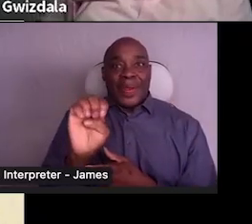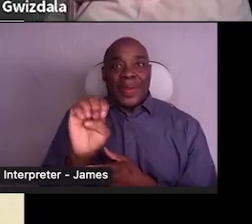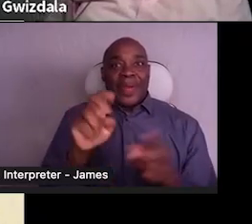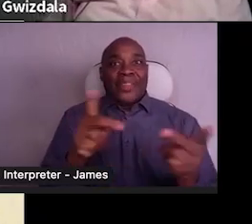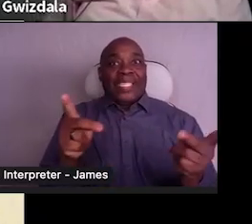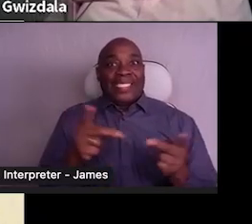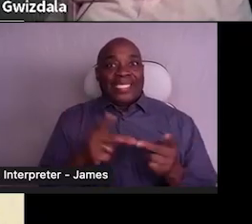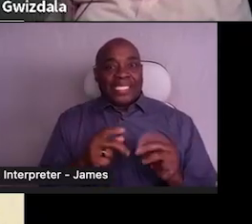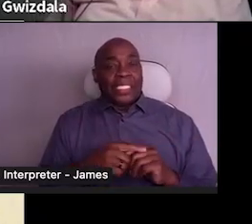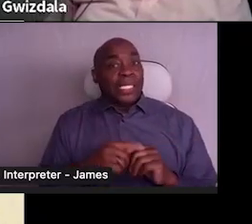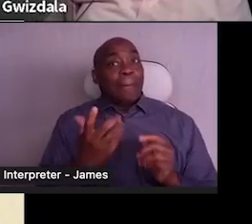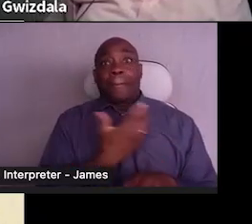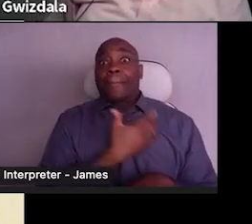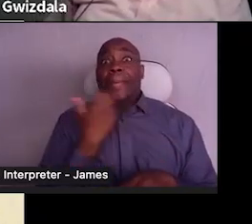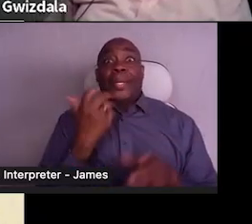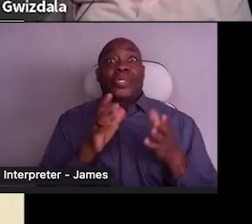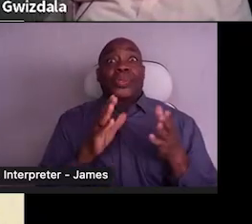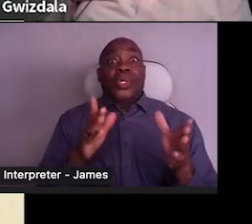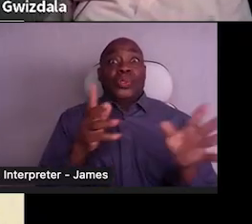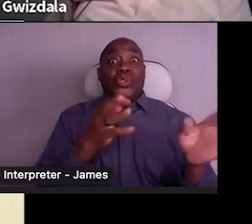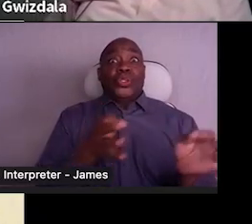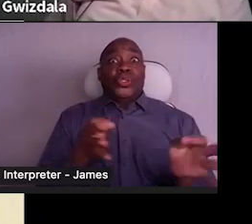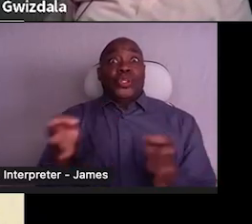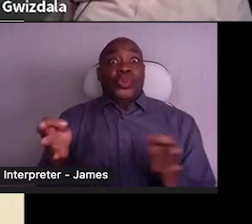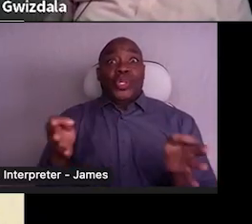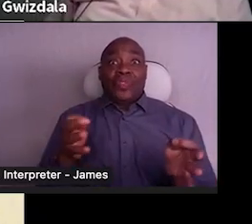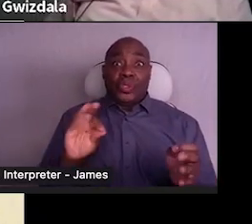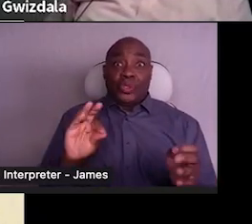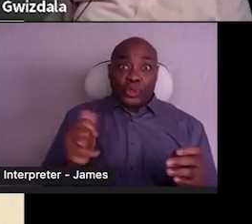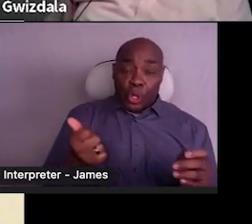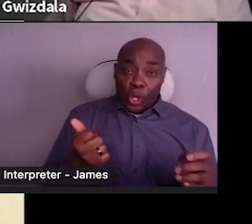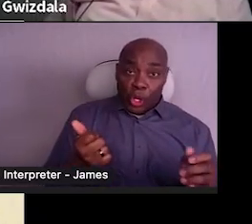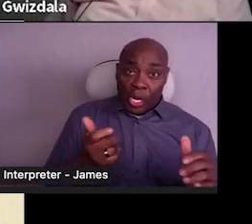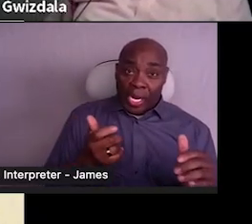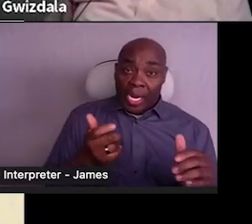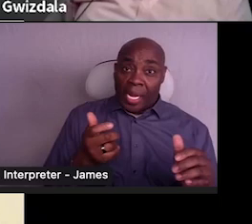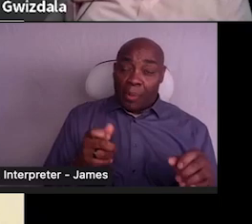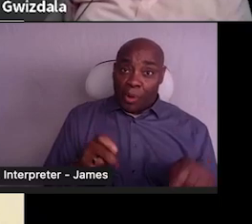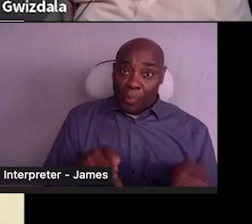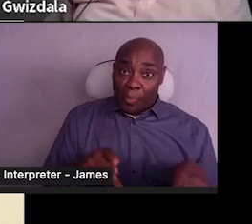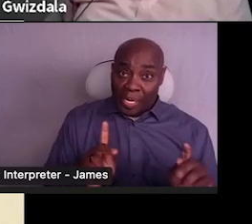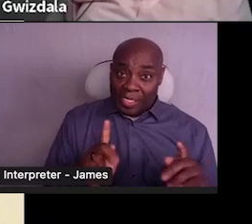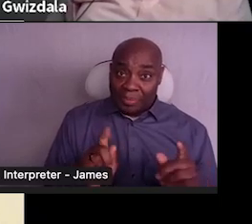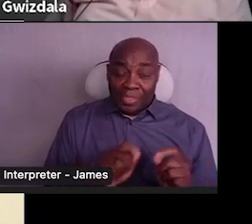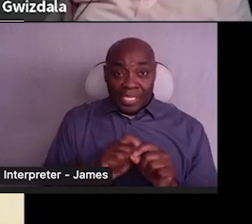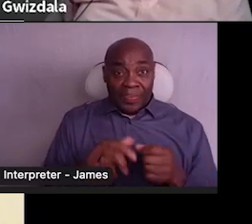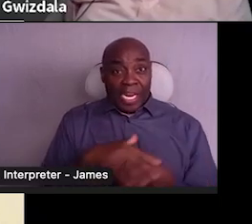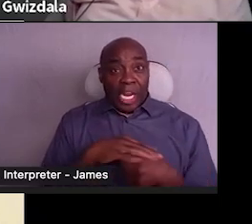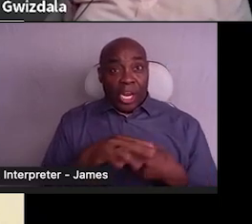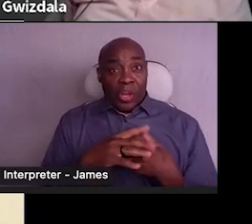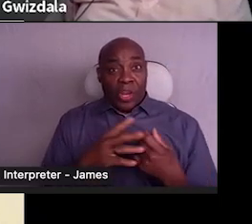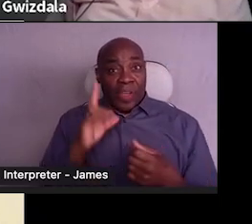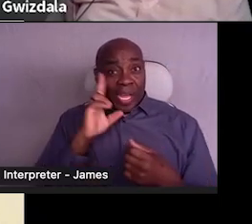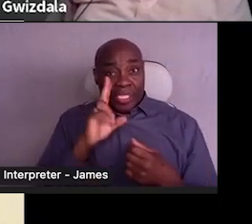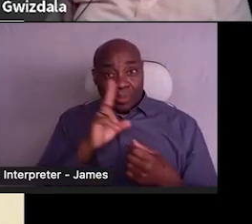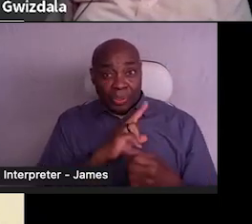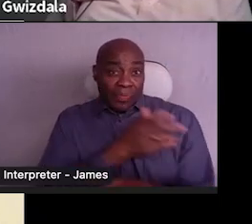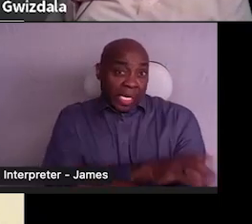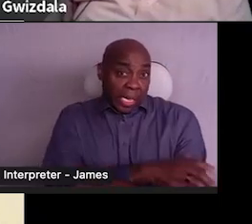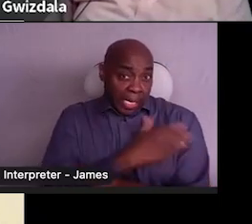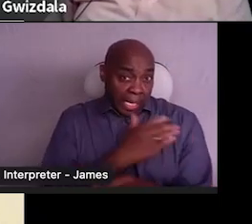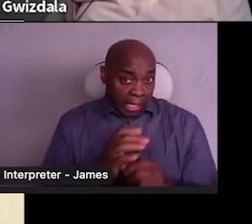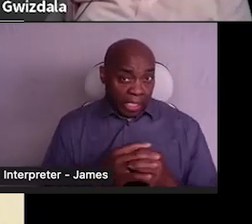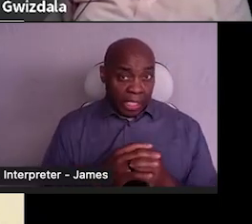in a specific area of a healthcare facility is whether or not the individual one has the ability to care for the dog. So if